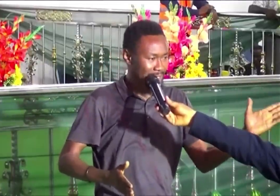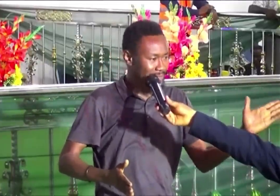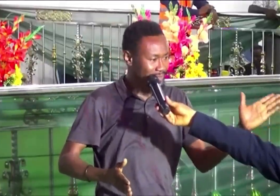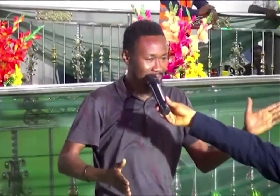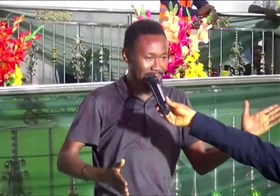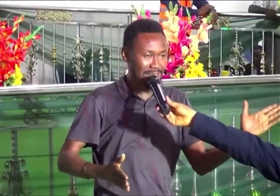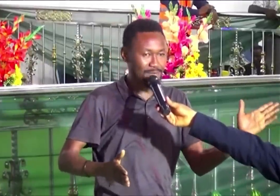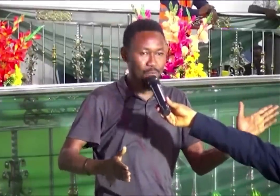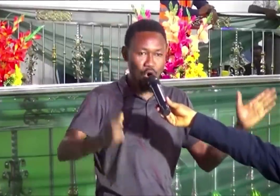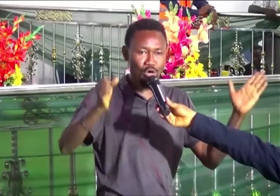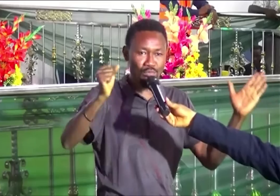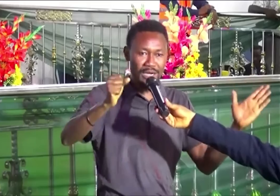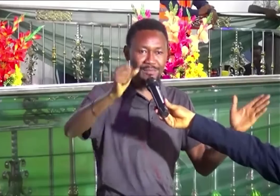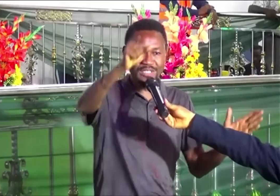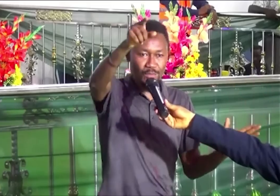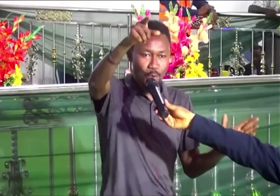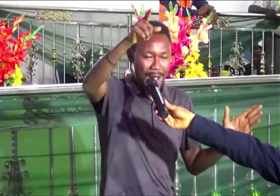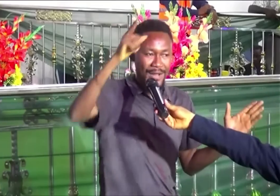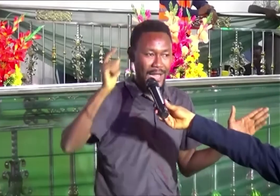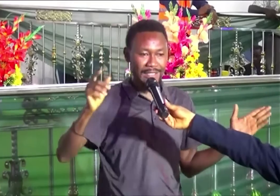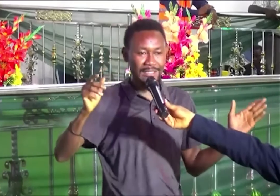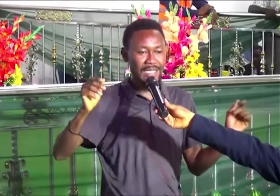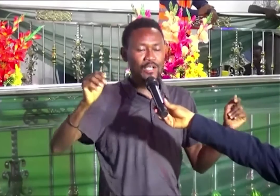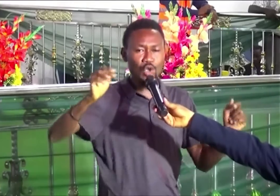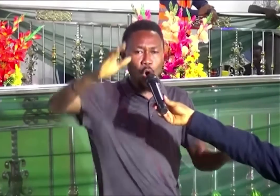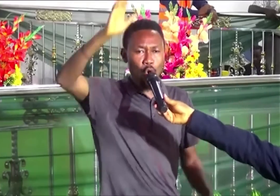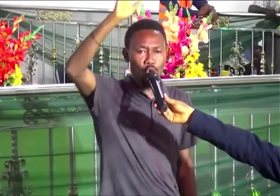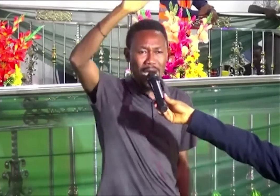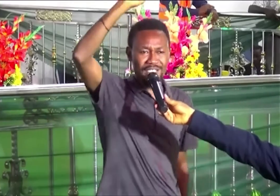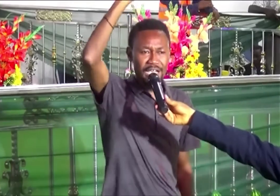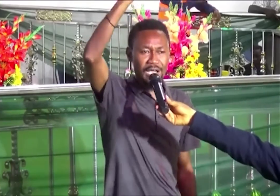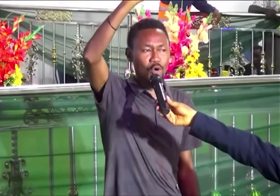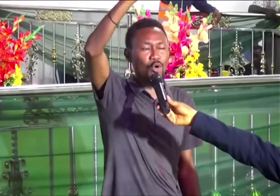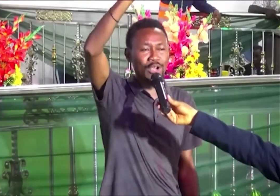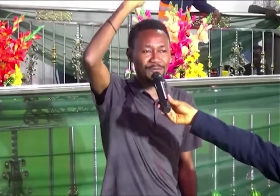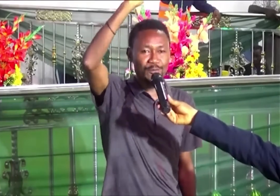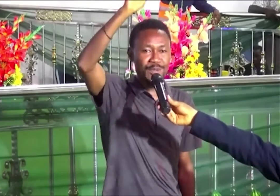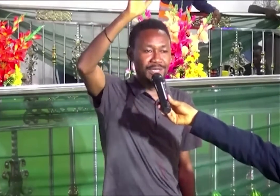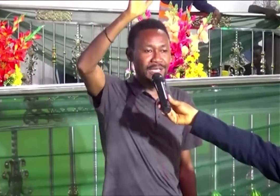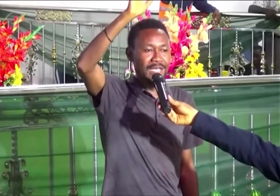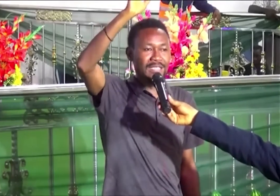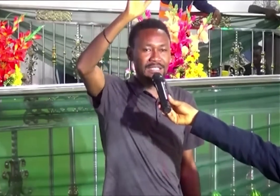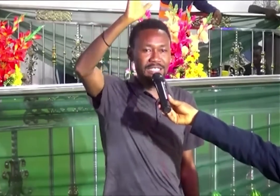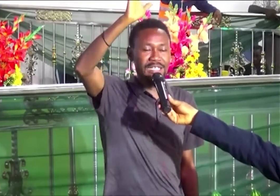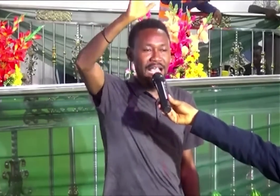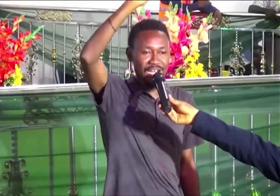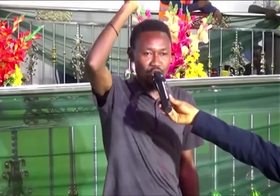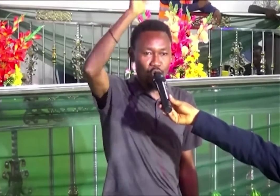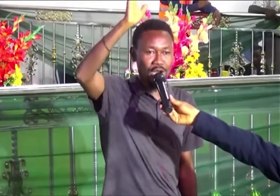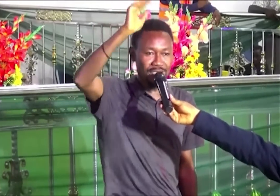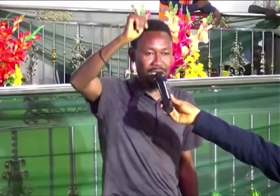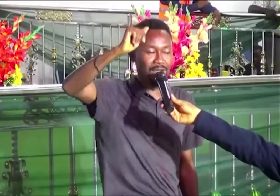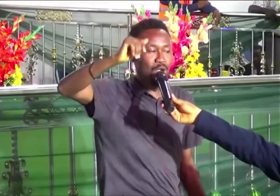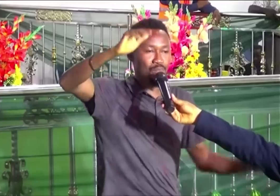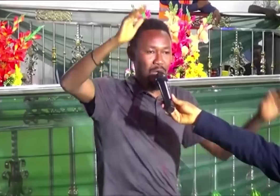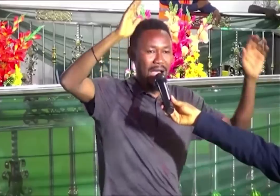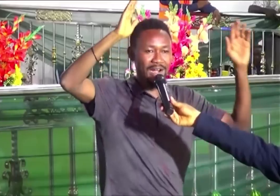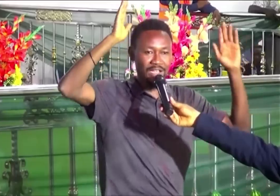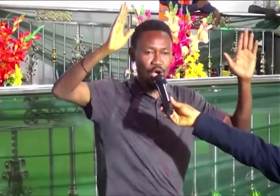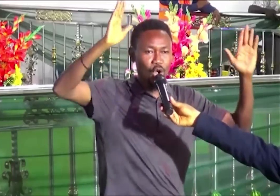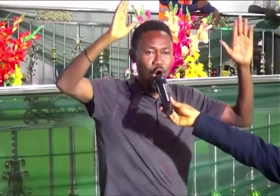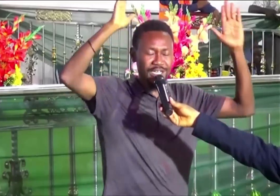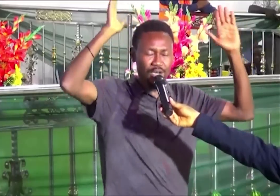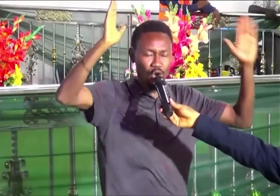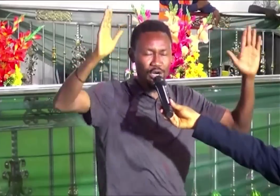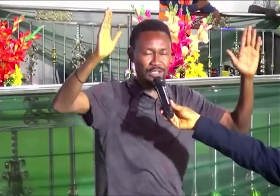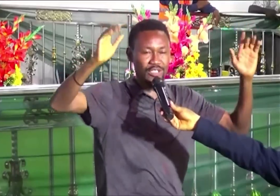see this mo kan gbọn ni bi ti mo wa nbe ni so oluwa se on la fun mi ti enikan ko le se I return all the